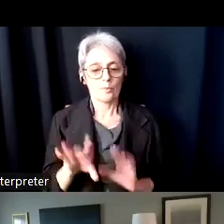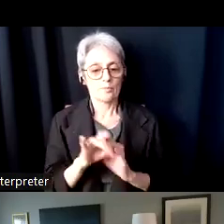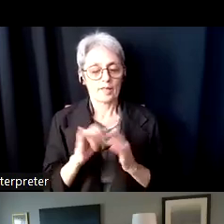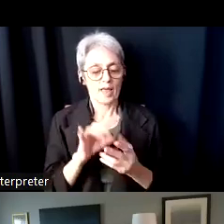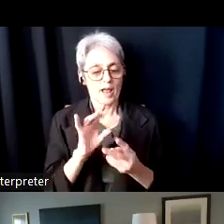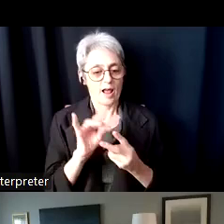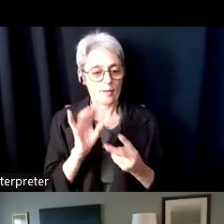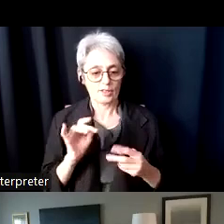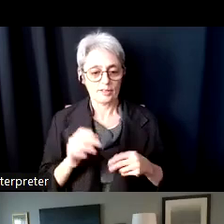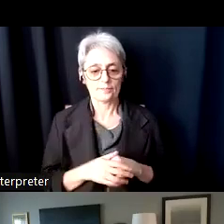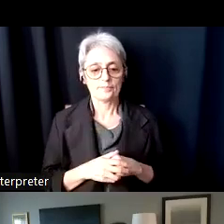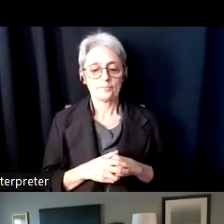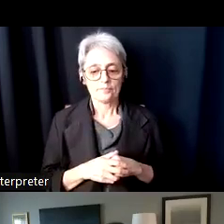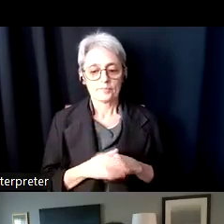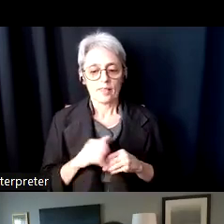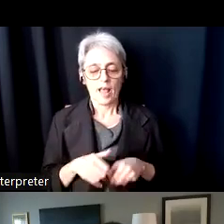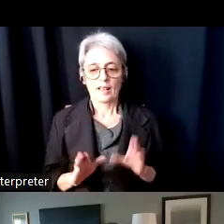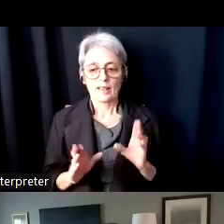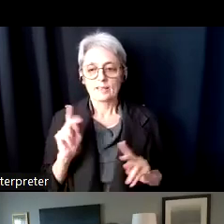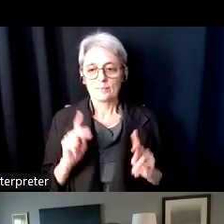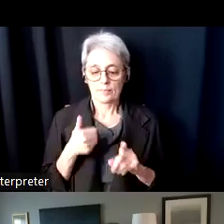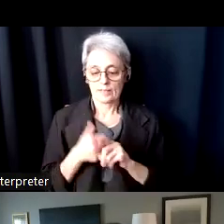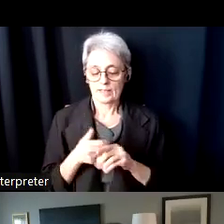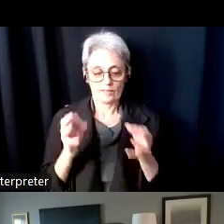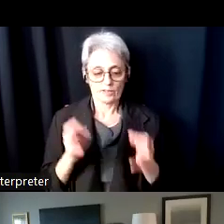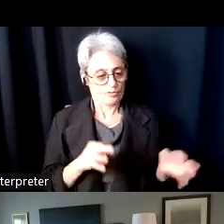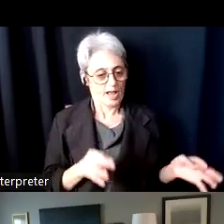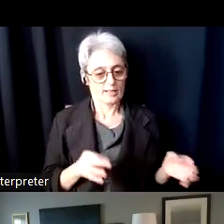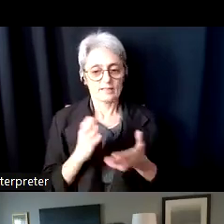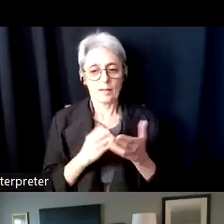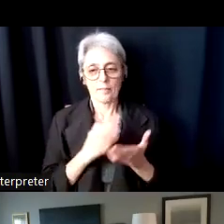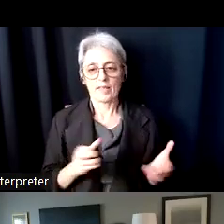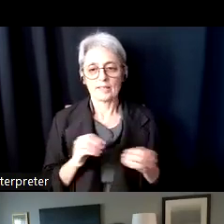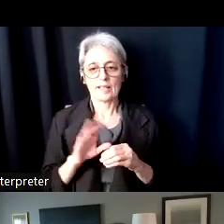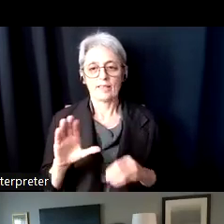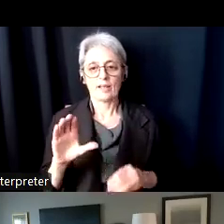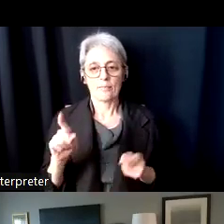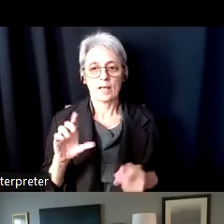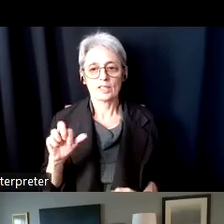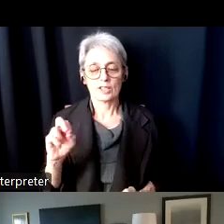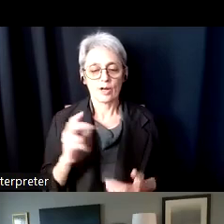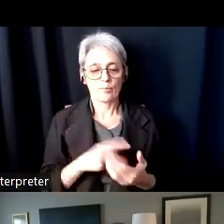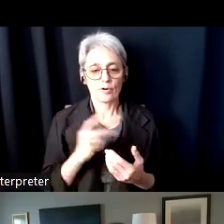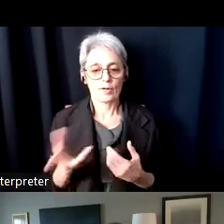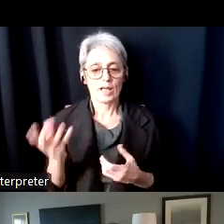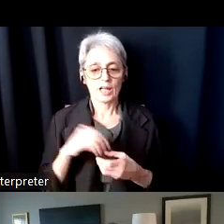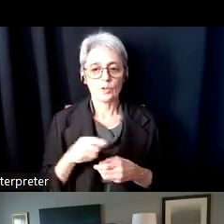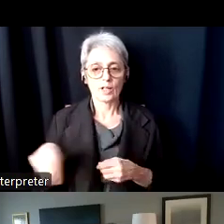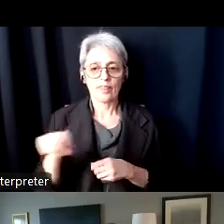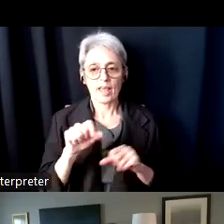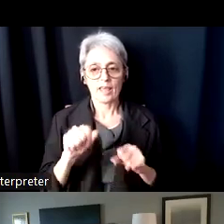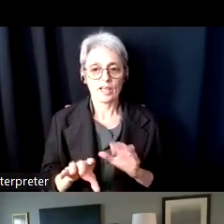allows individuals to self-direct some things in their managed care program, including they can choose some services, they can